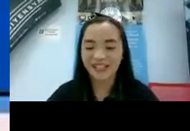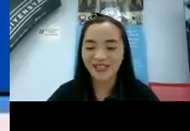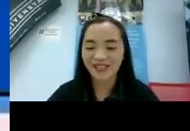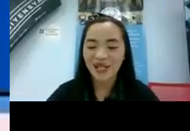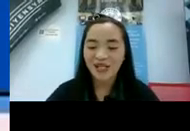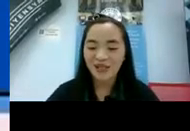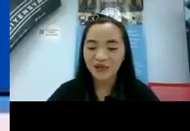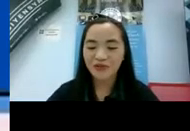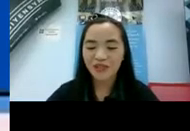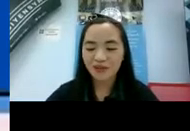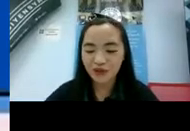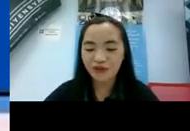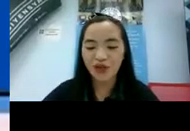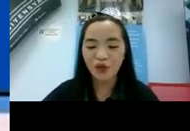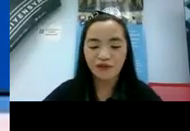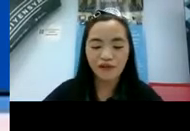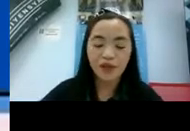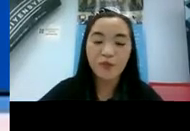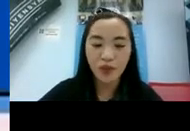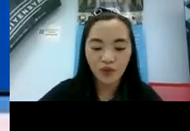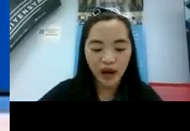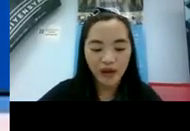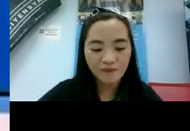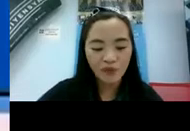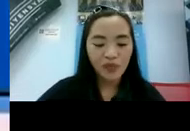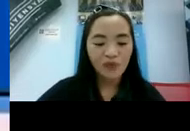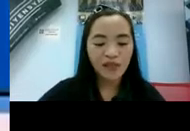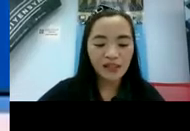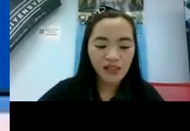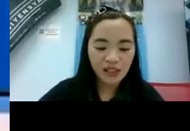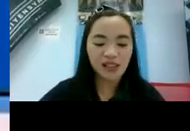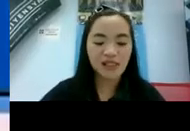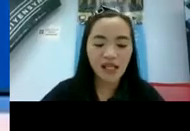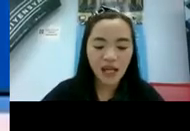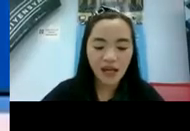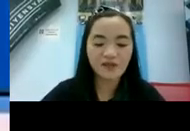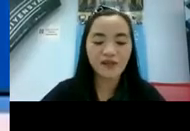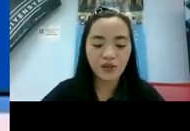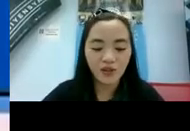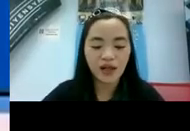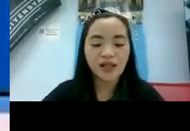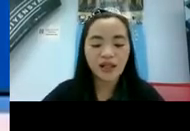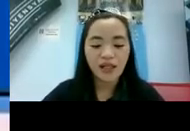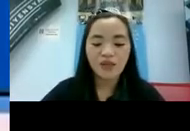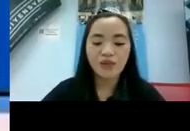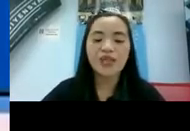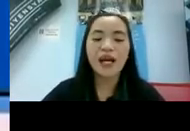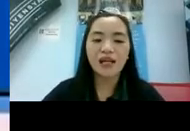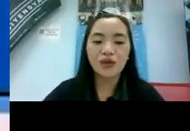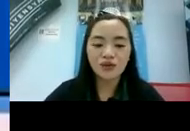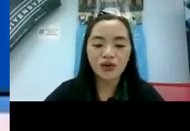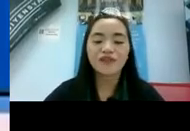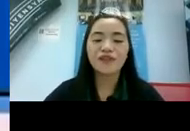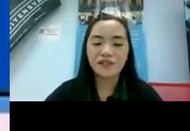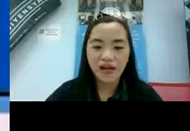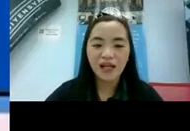expectations. So for a smooth flow of our program, we are encouraging everyone to take